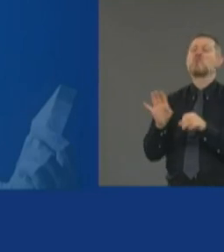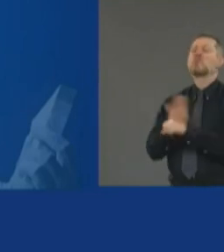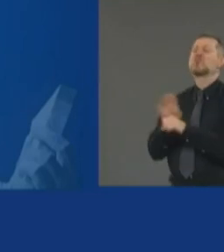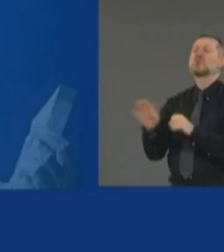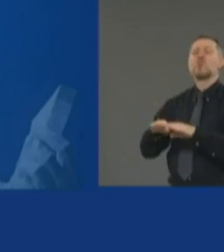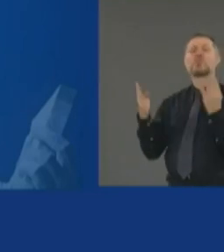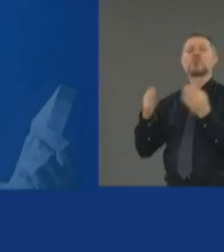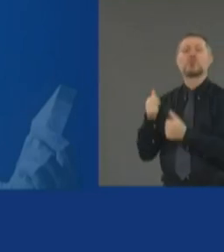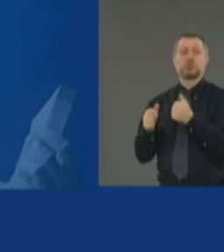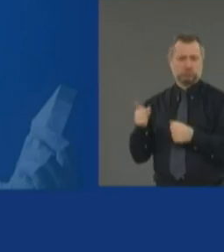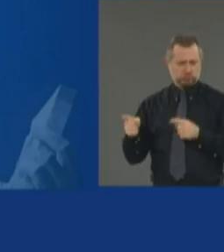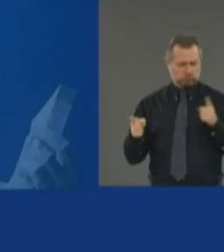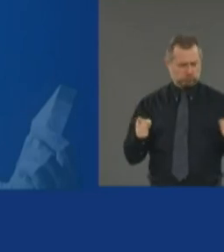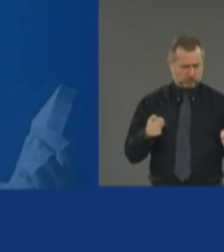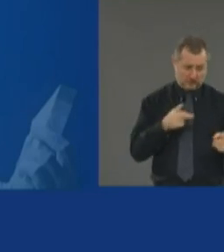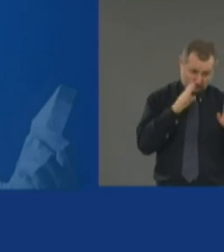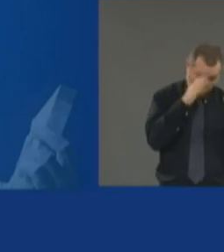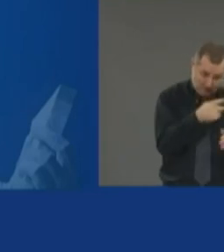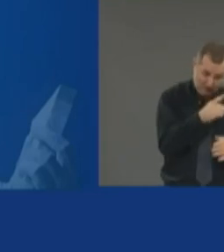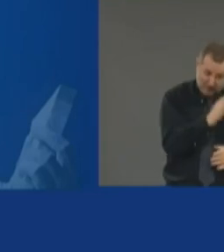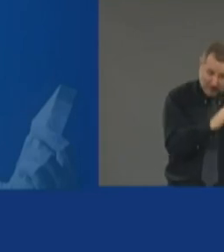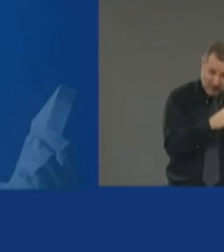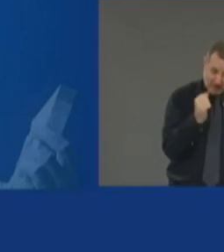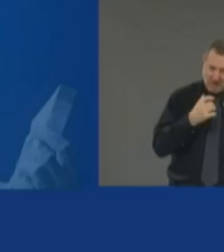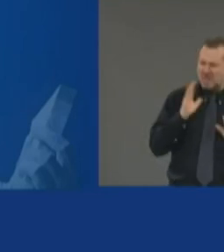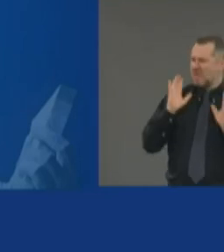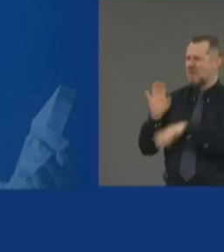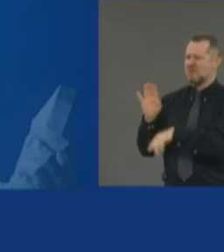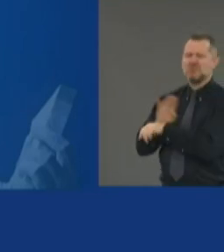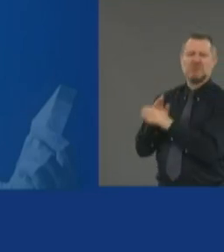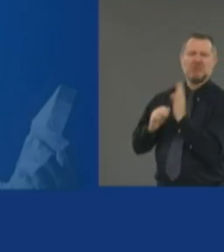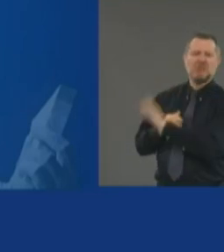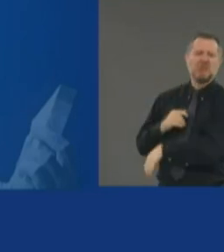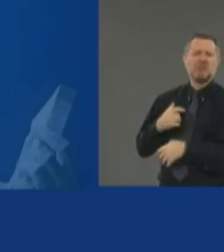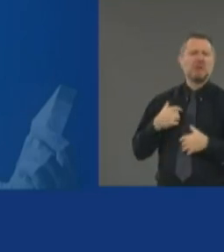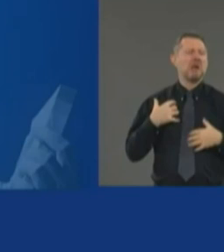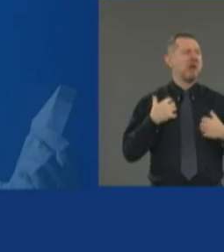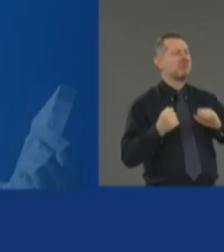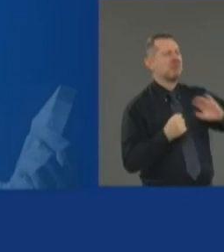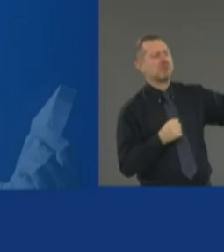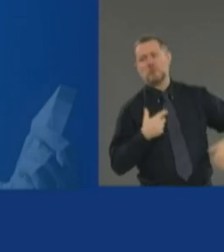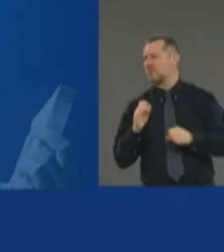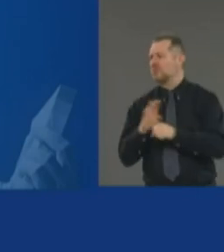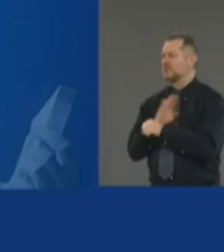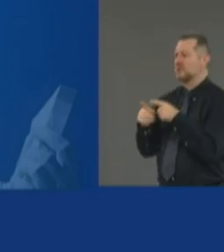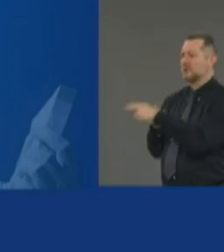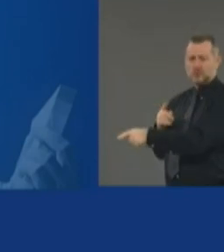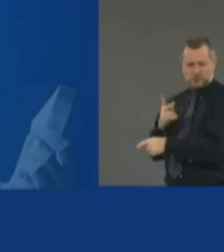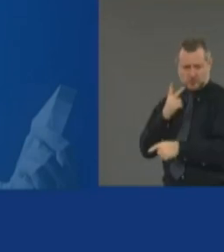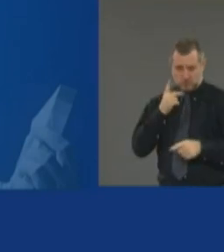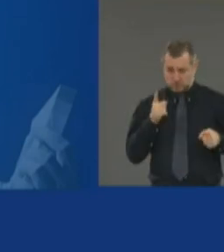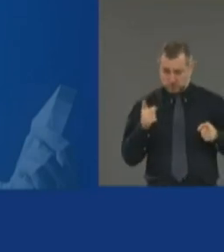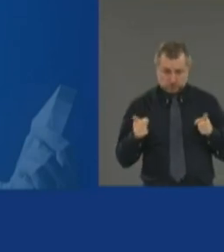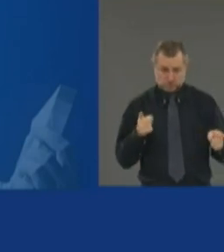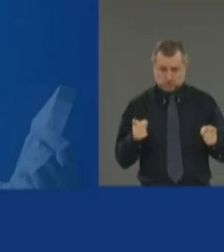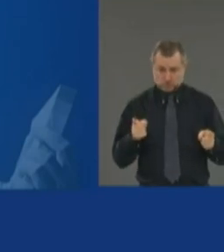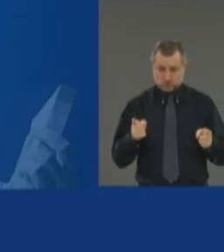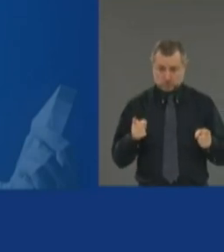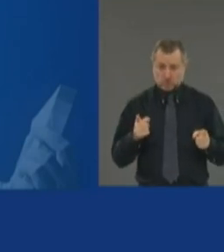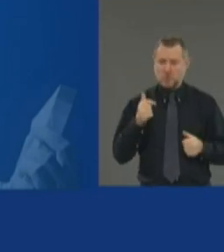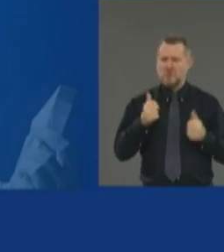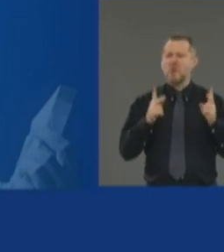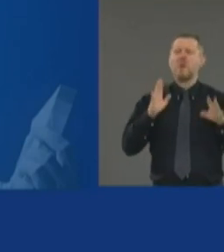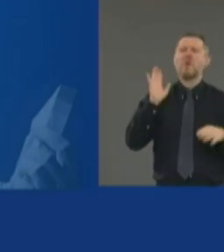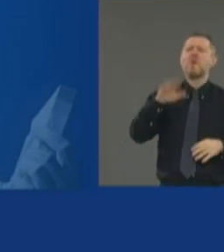should reopen the economy and forget public health. Or you should take care of people's health, but